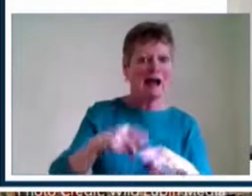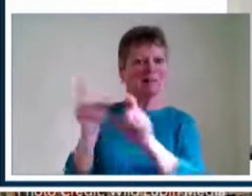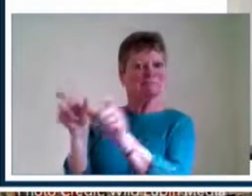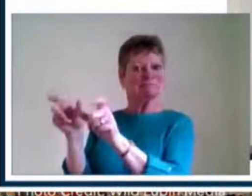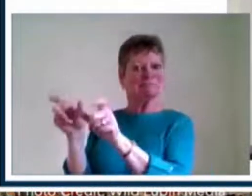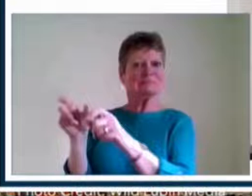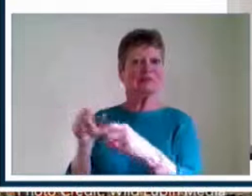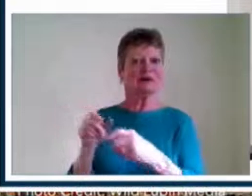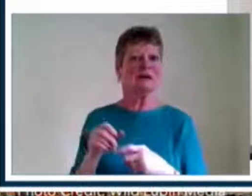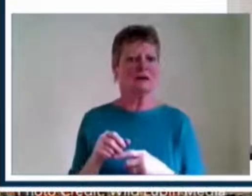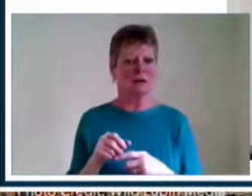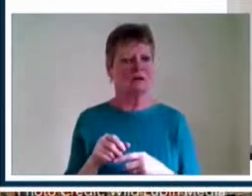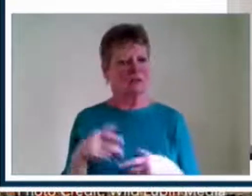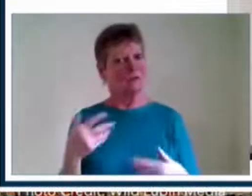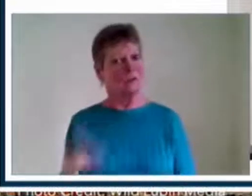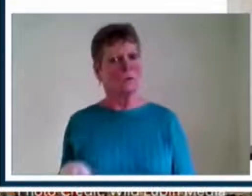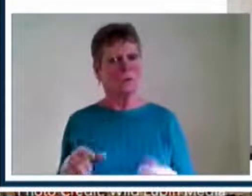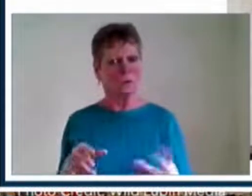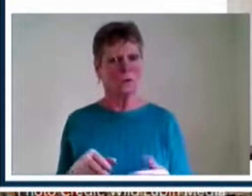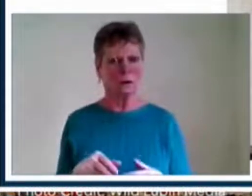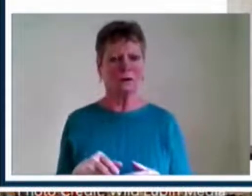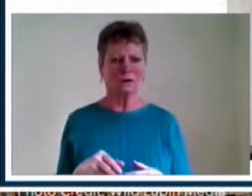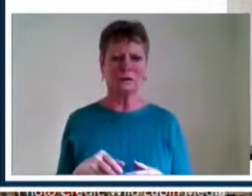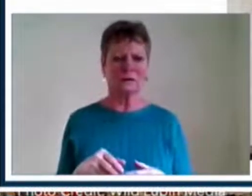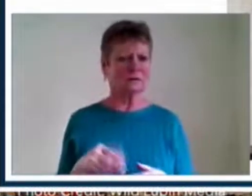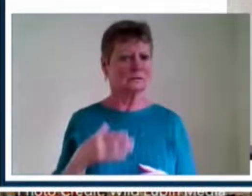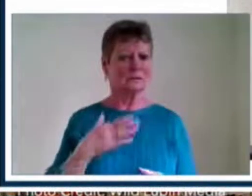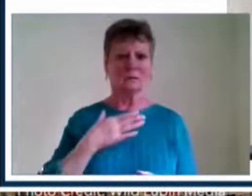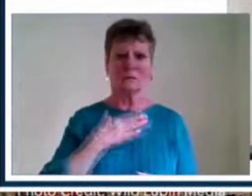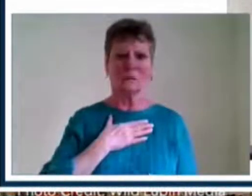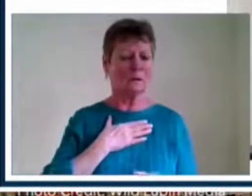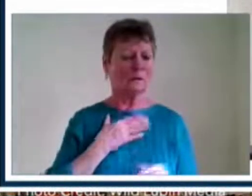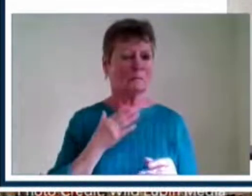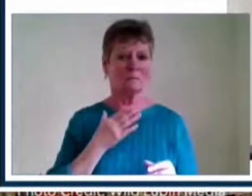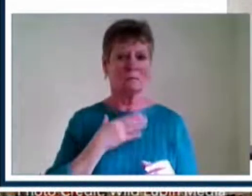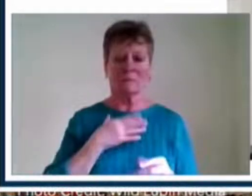So the message is that